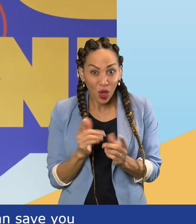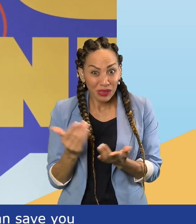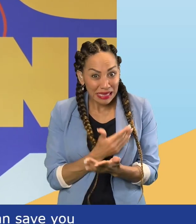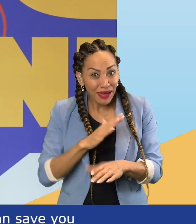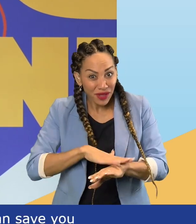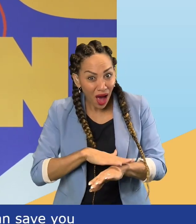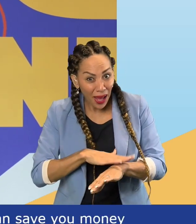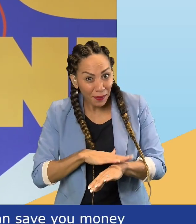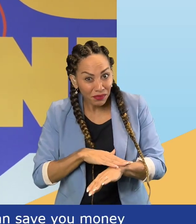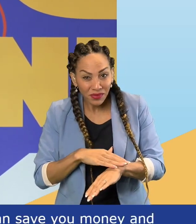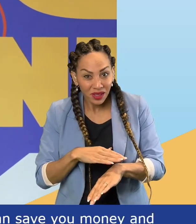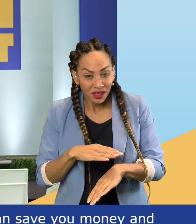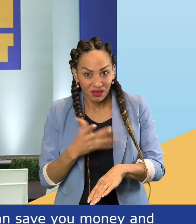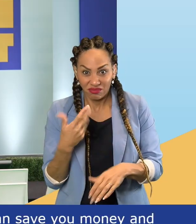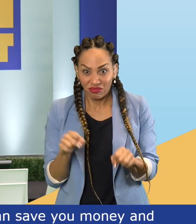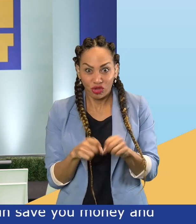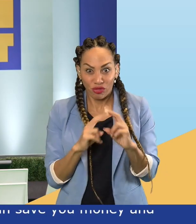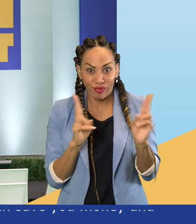once a week or whatever it might be.